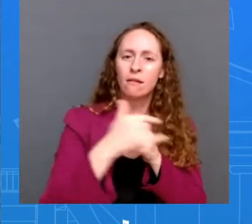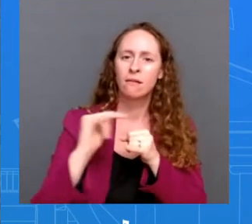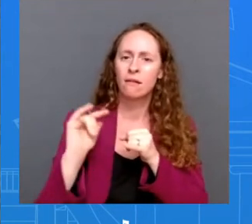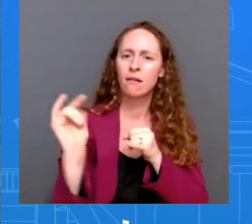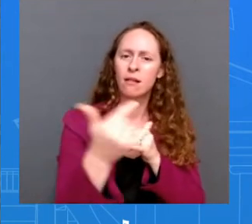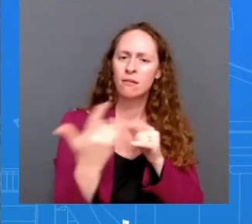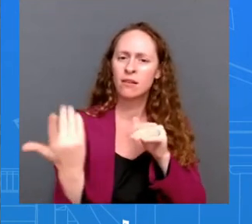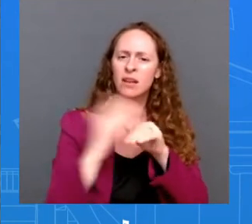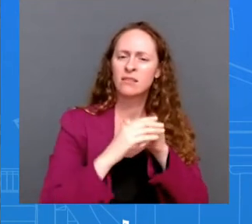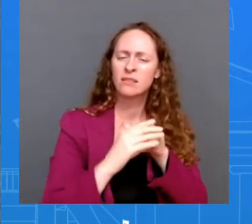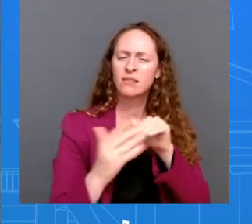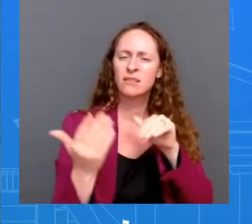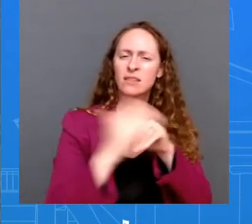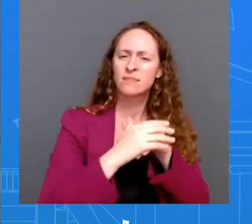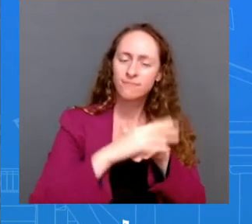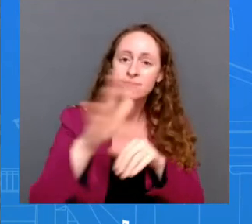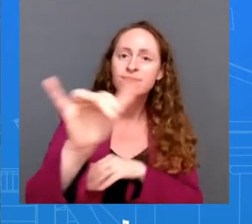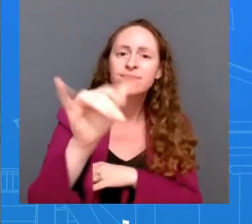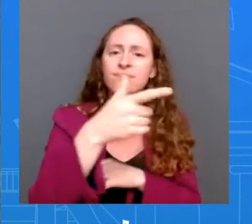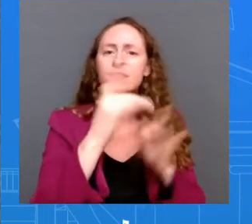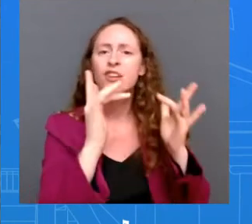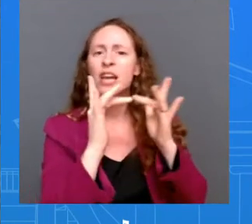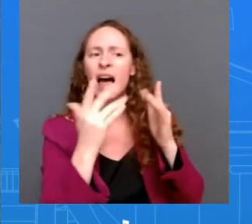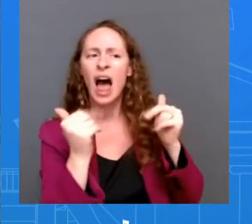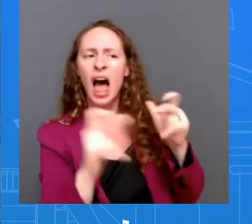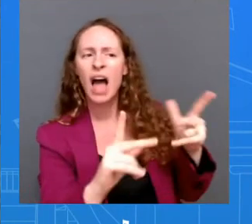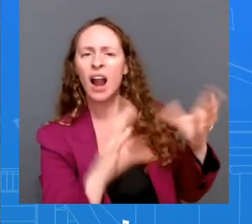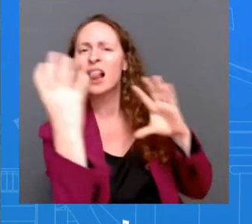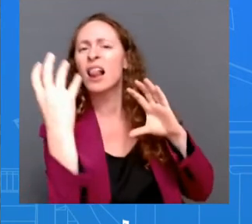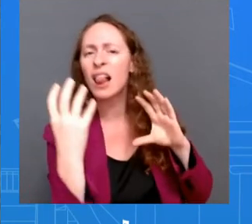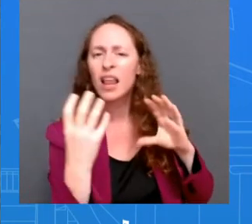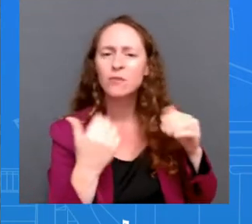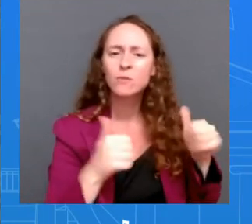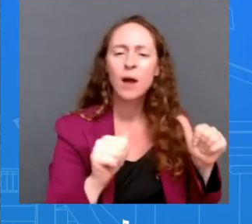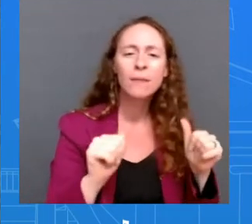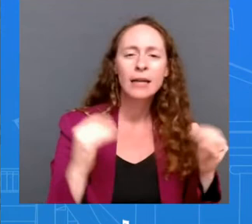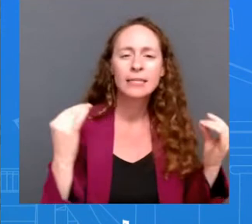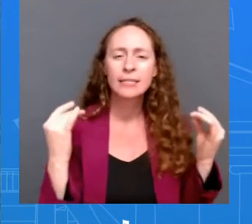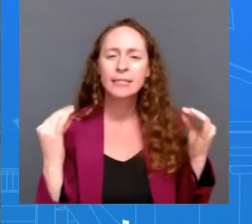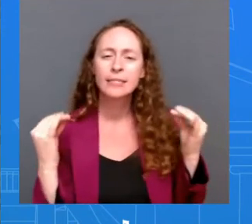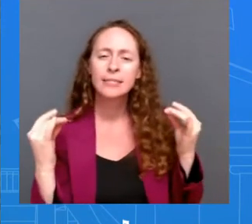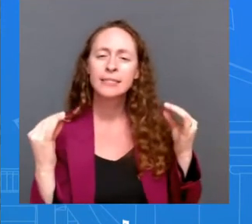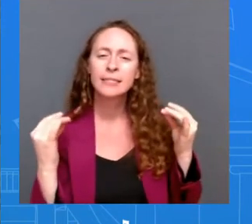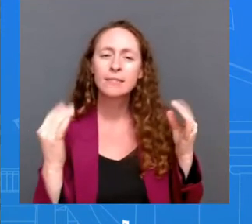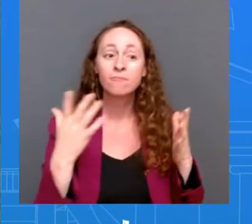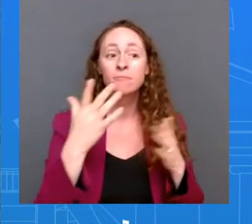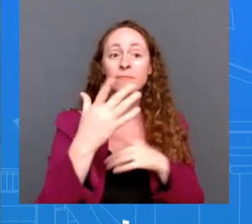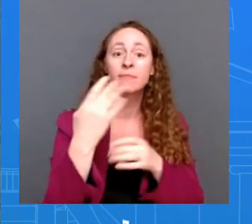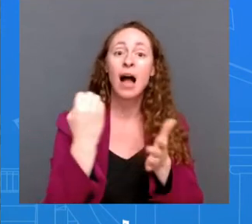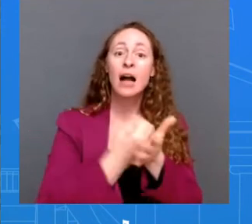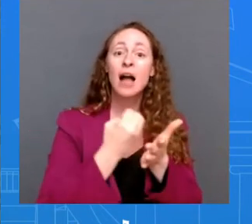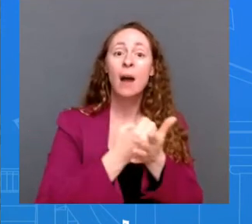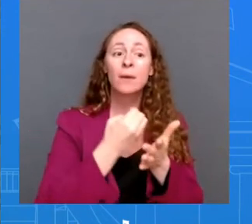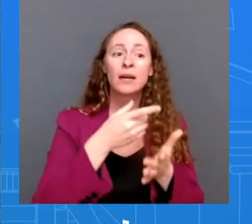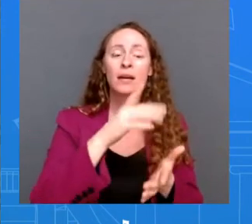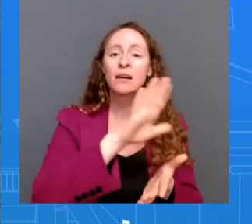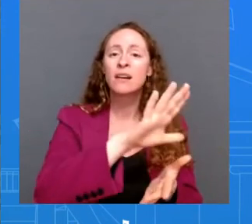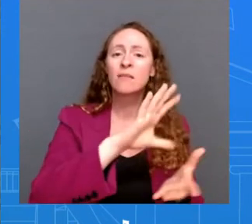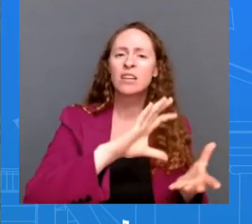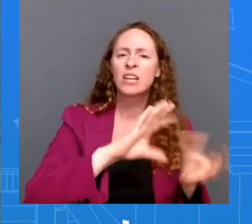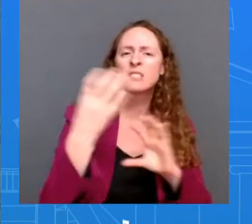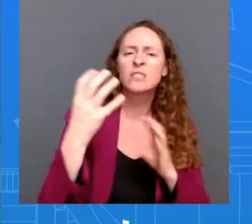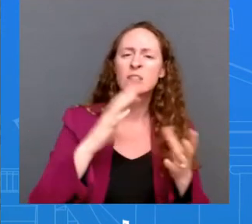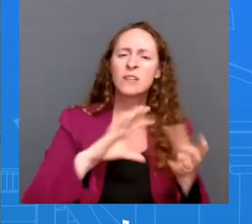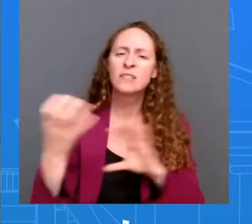cross-strait status quo. The United States will be resolute, but also steady and